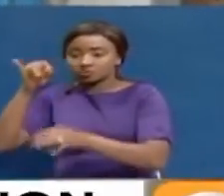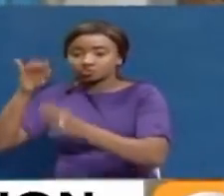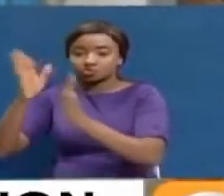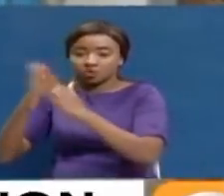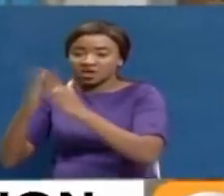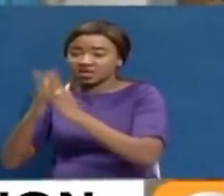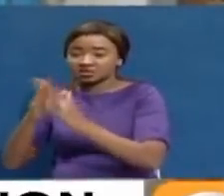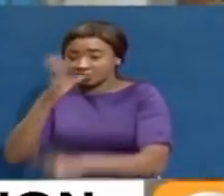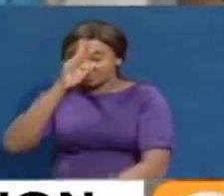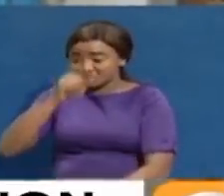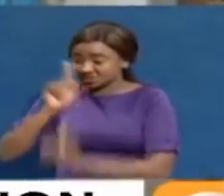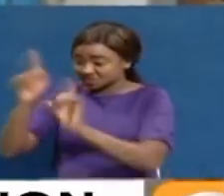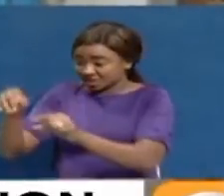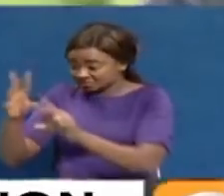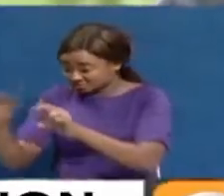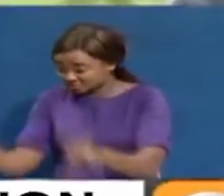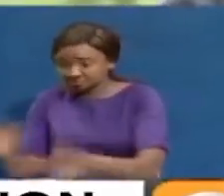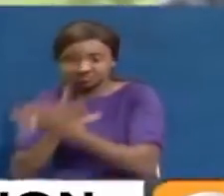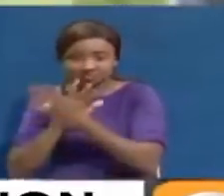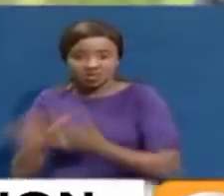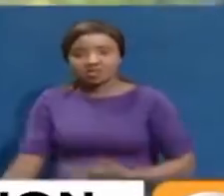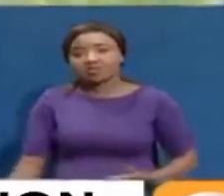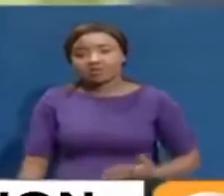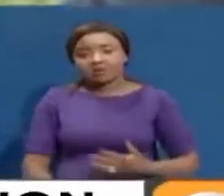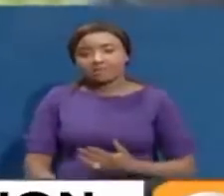never bothered to inspect at the time.